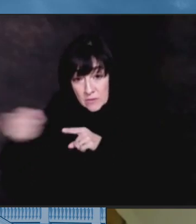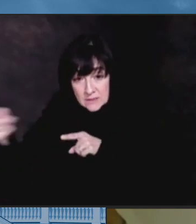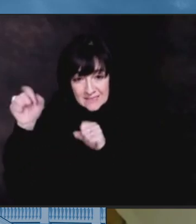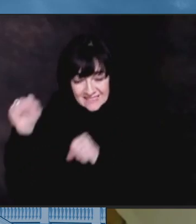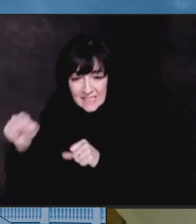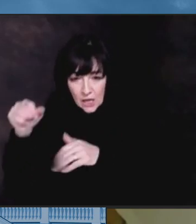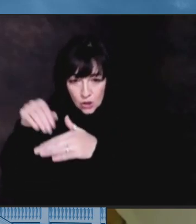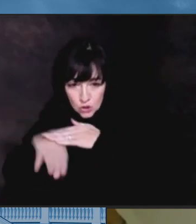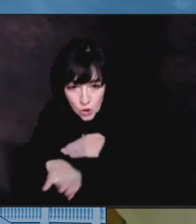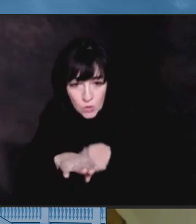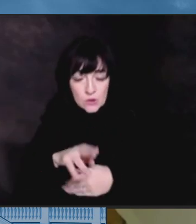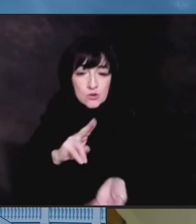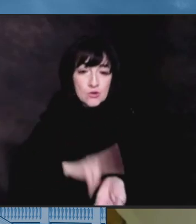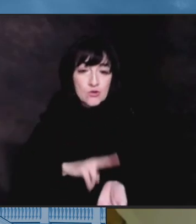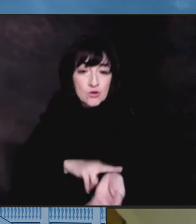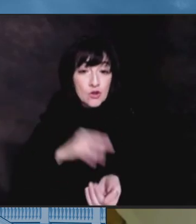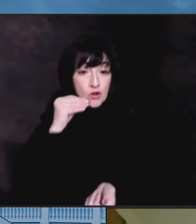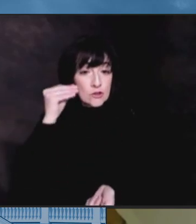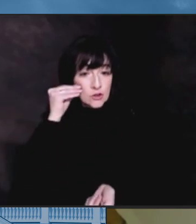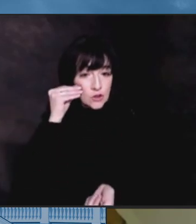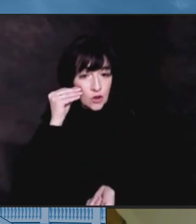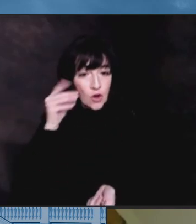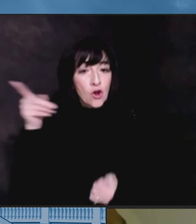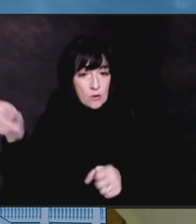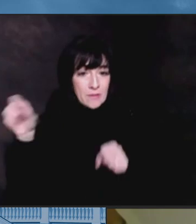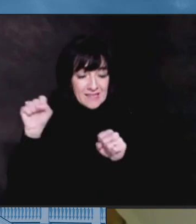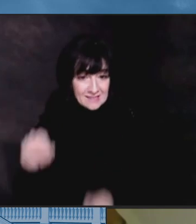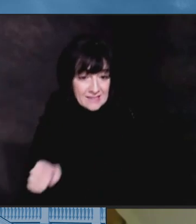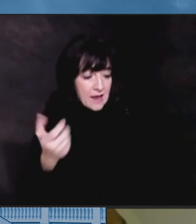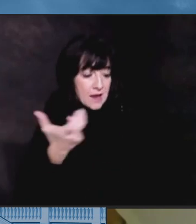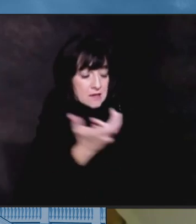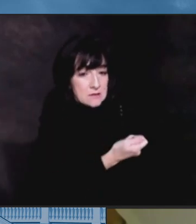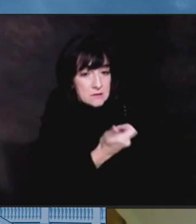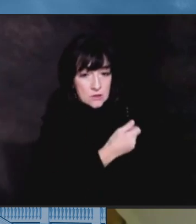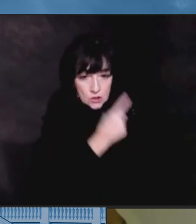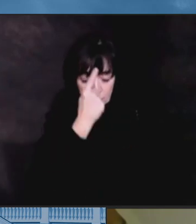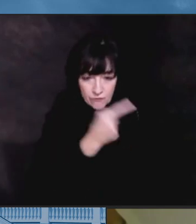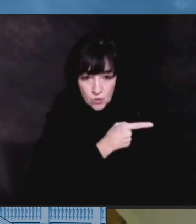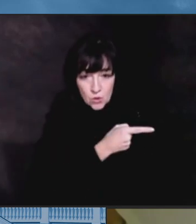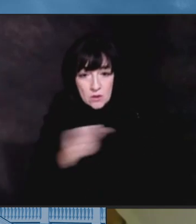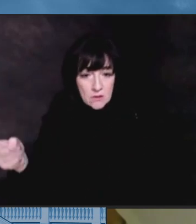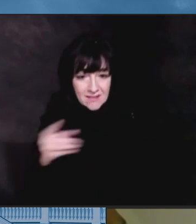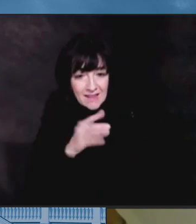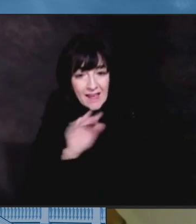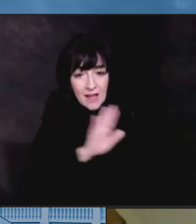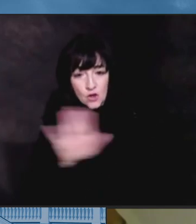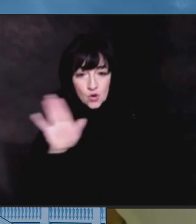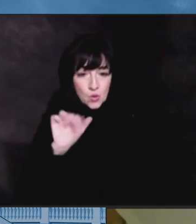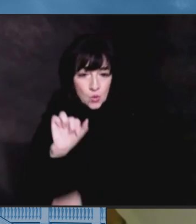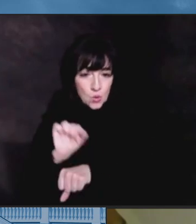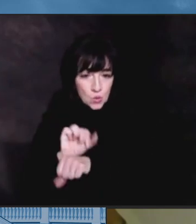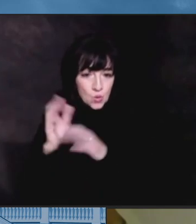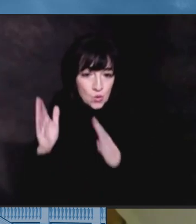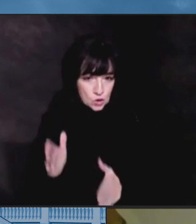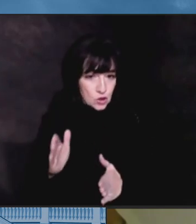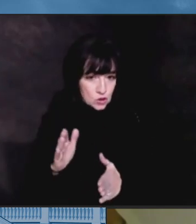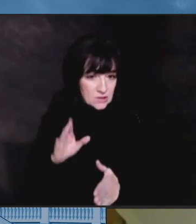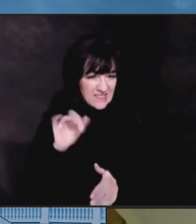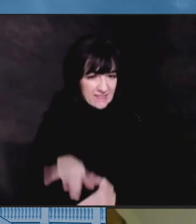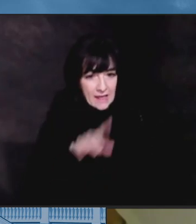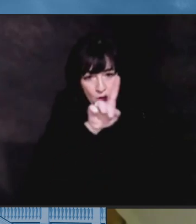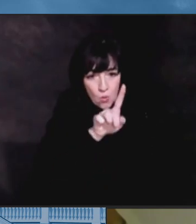and workers. So those are the first phases of 1A, and we're really looking forward